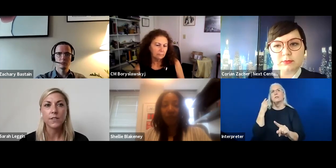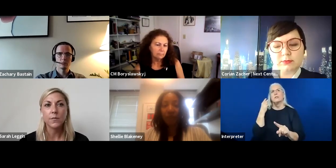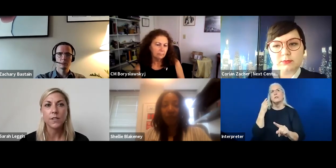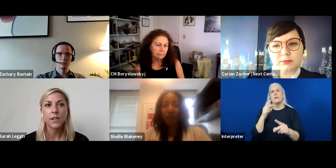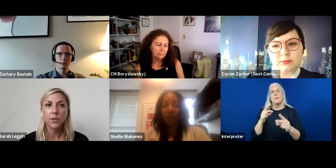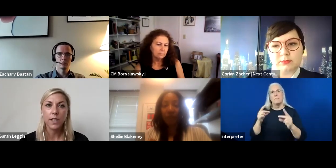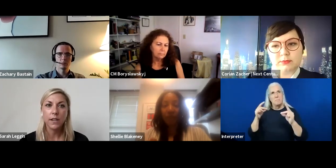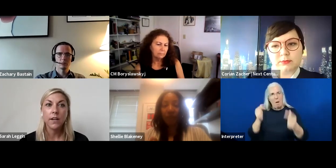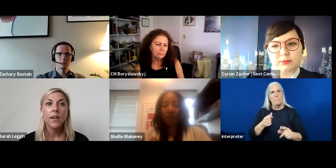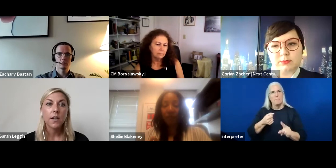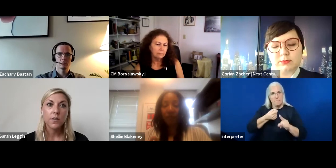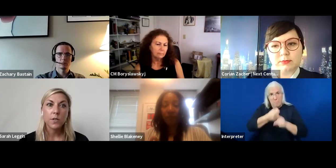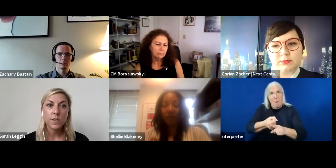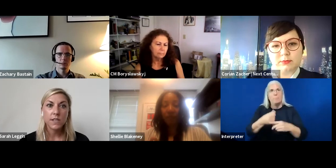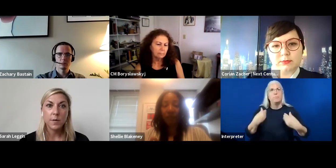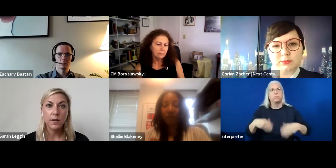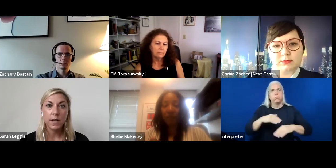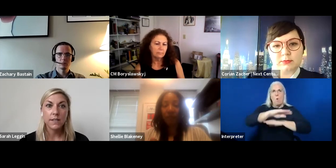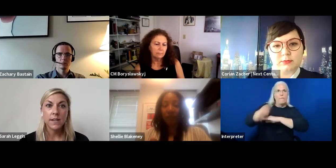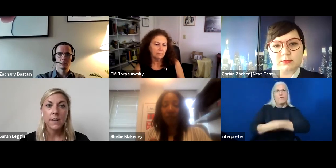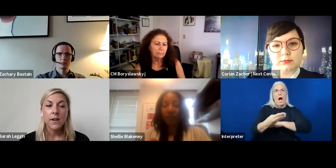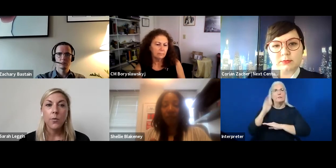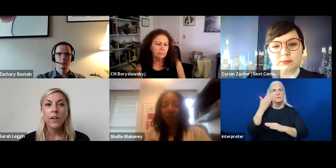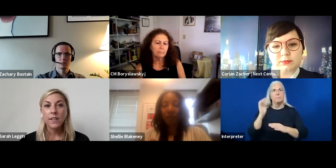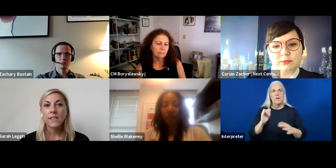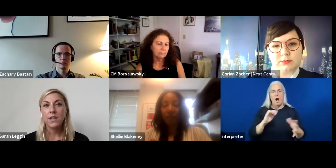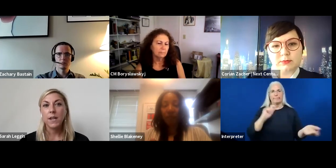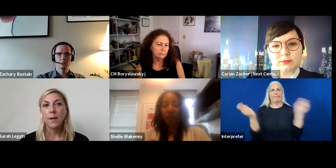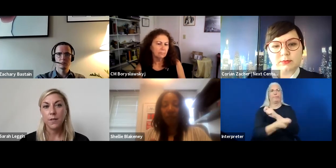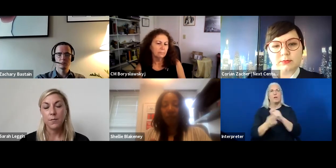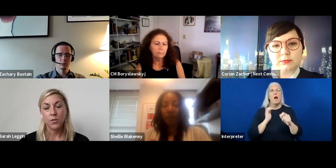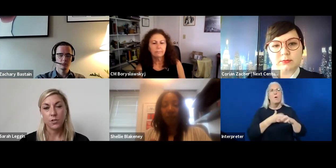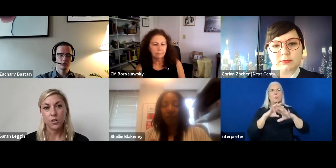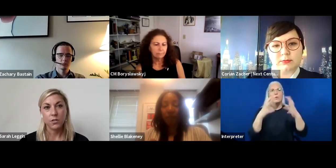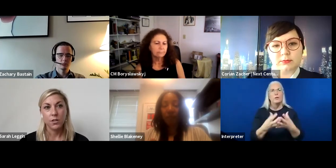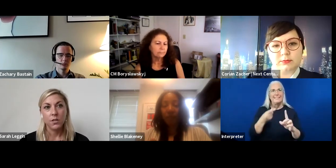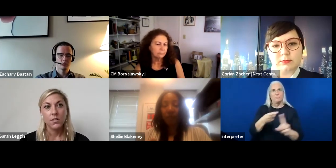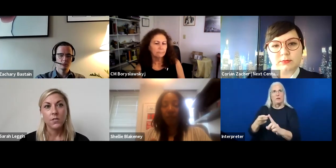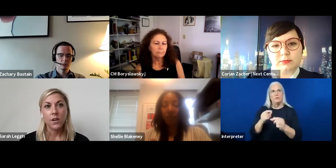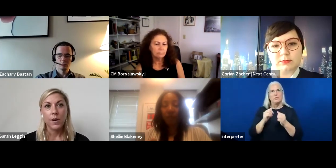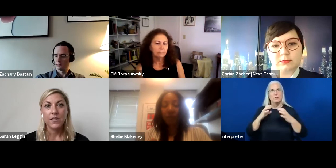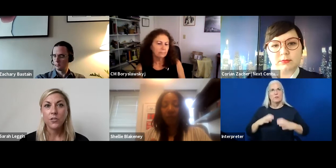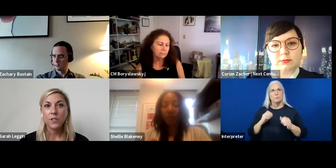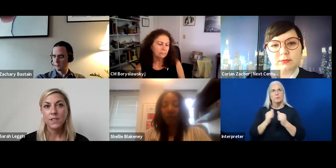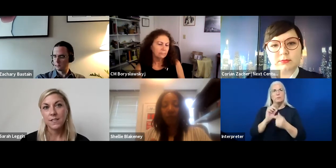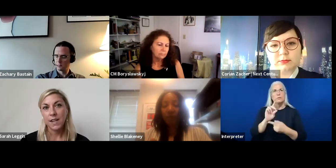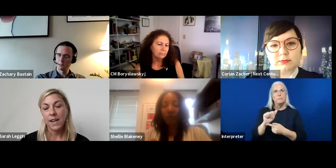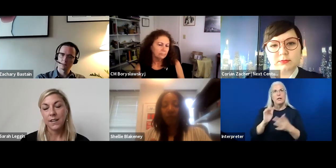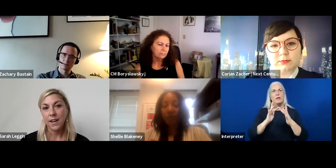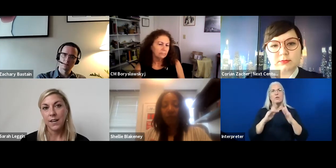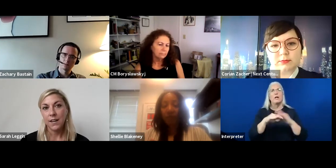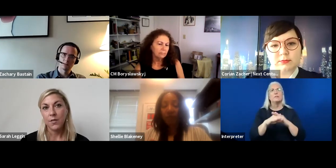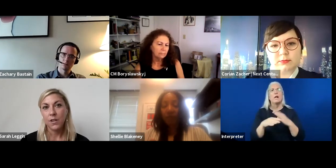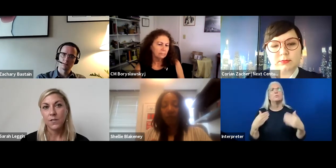for consumers, including consumers with disabilities, wireless connectivity became even more crucial. So as social distancing